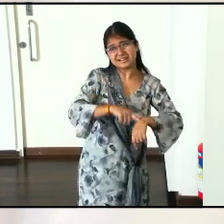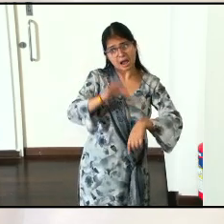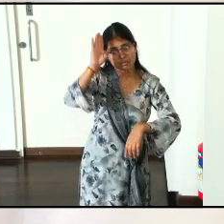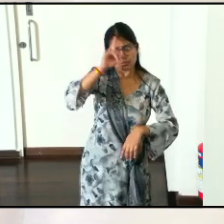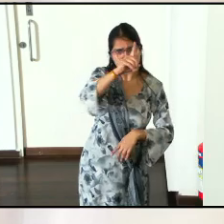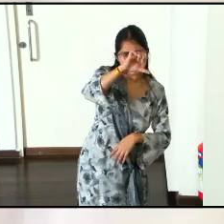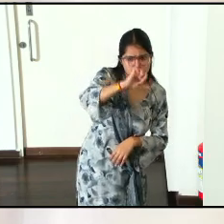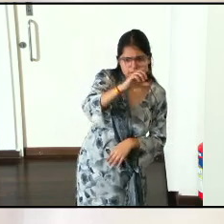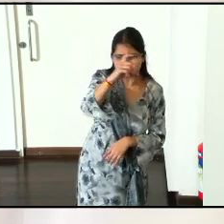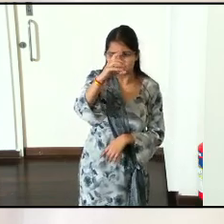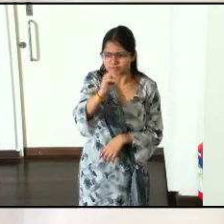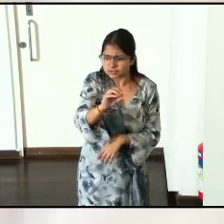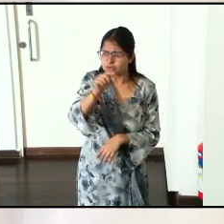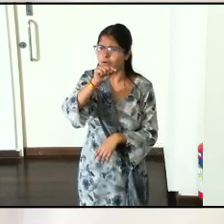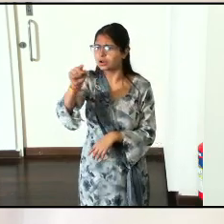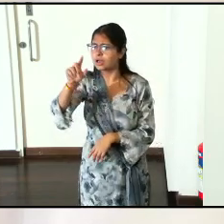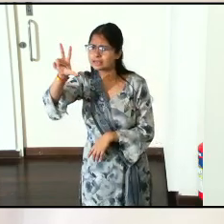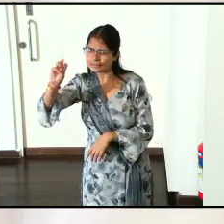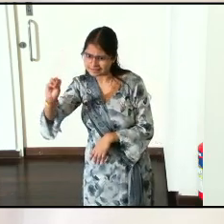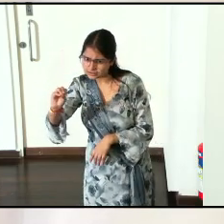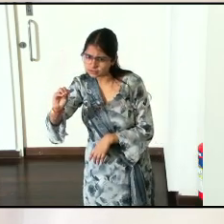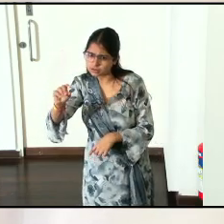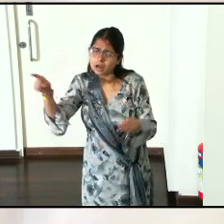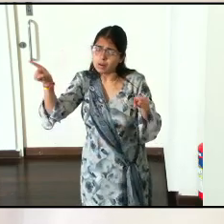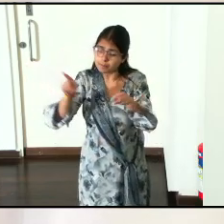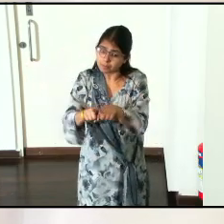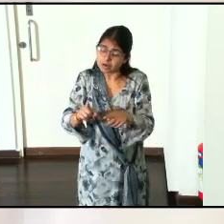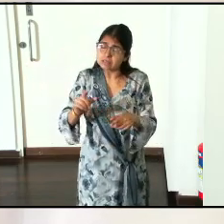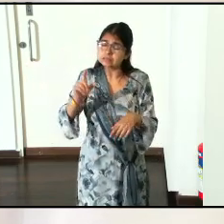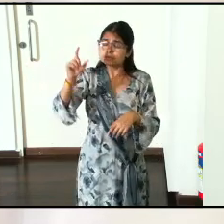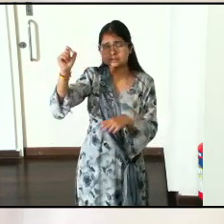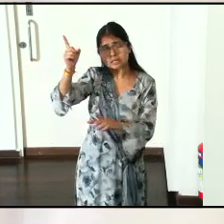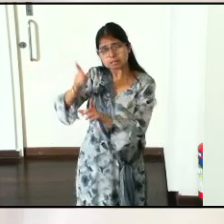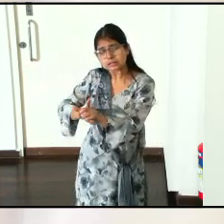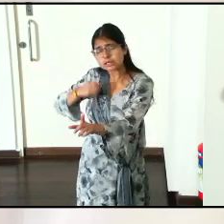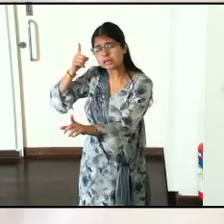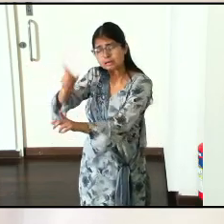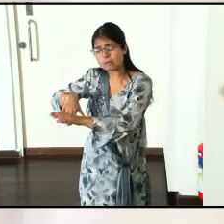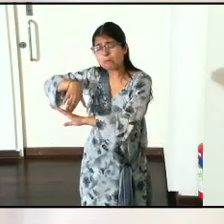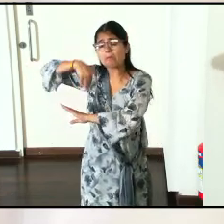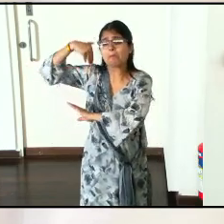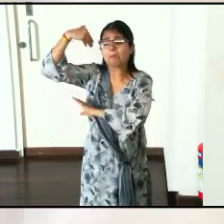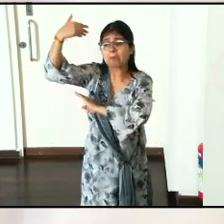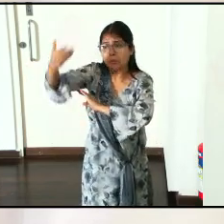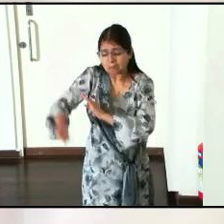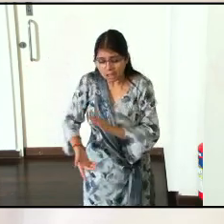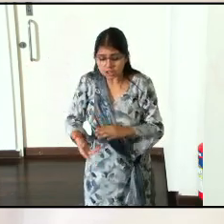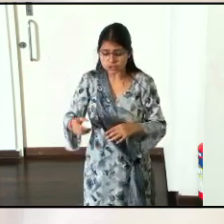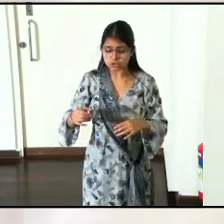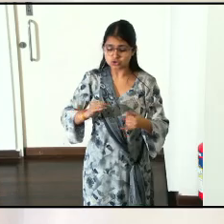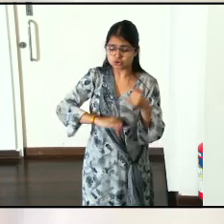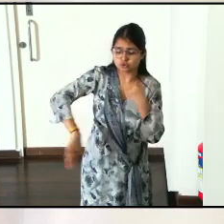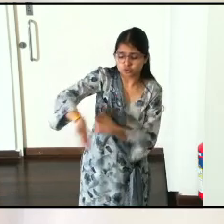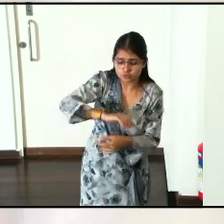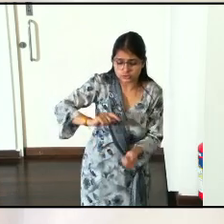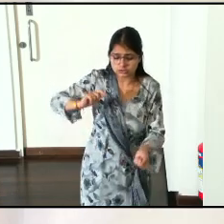80s, and even the decade, though of course things begin to shift, and from Bombay you get other